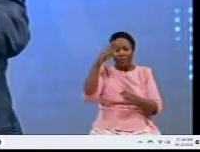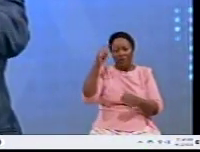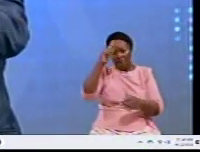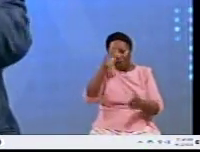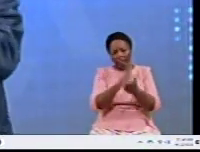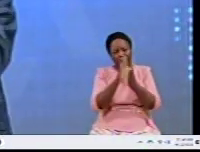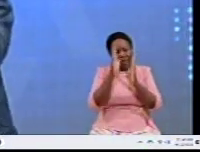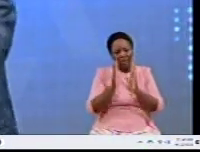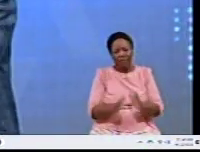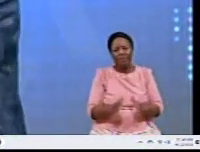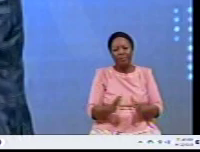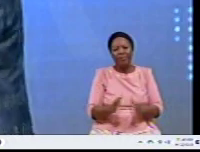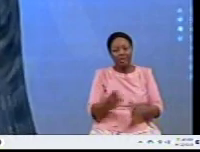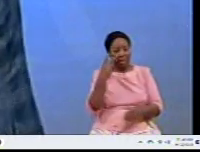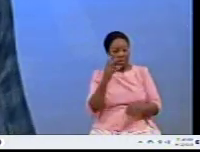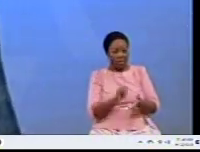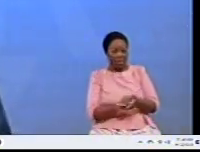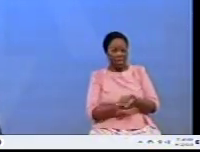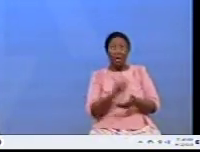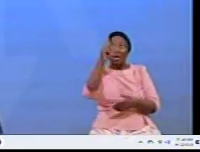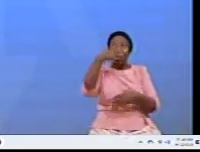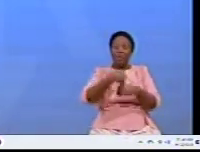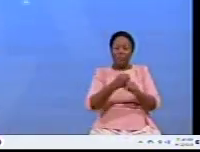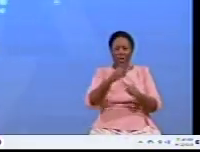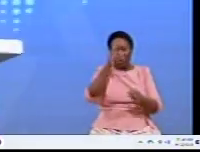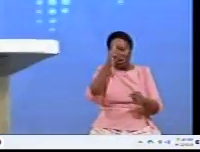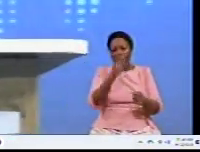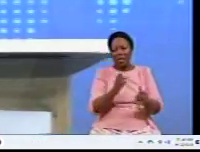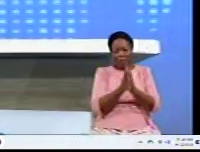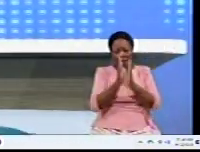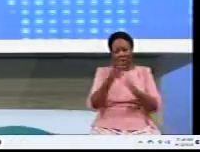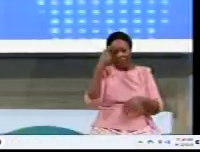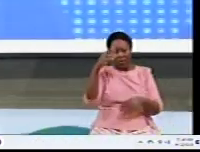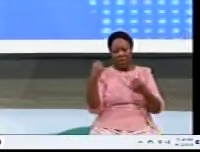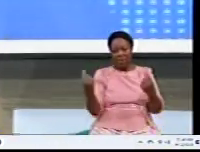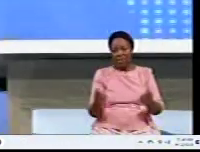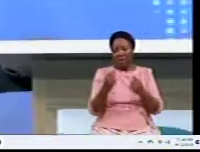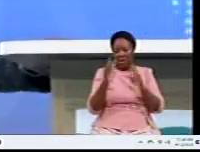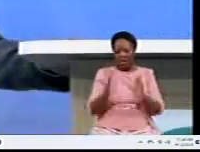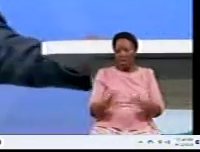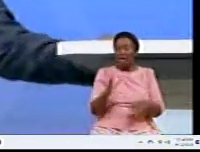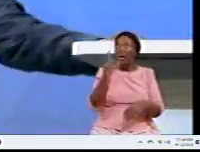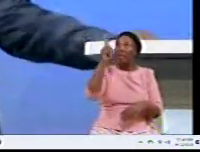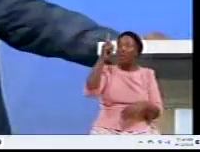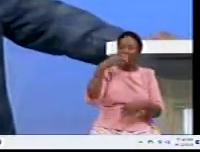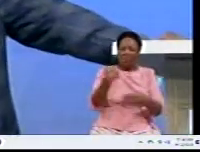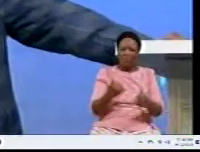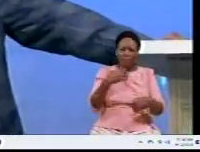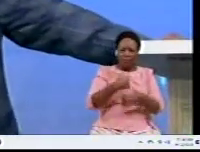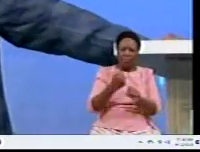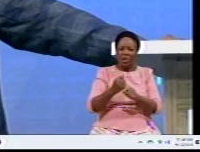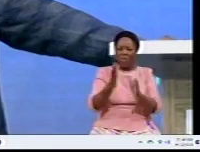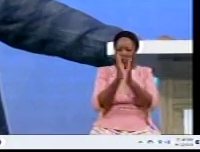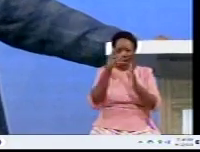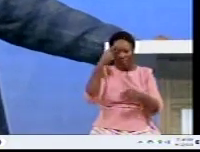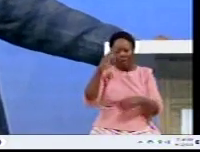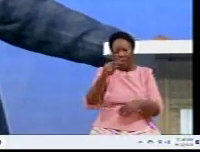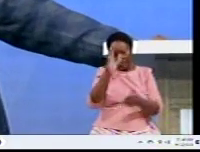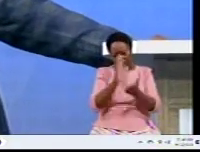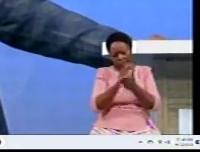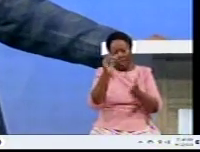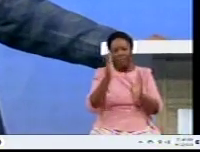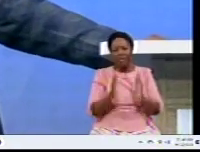saints. Look at that. He makes intercession for sinners. He now maketh intercession for saints. You're